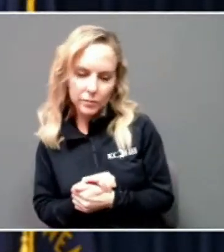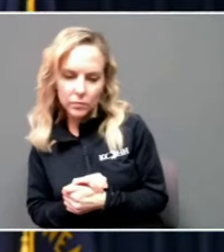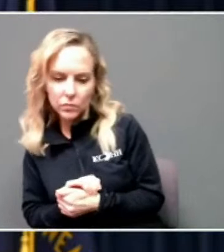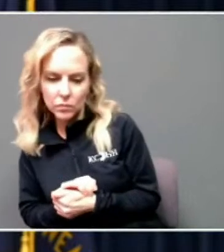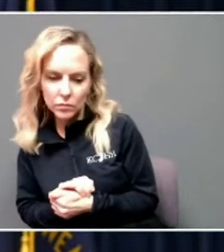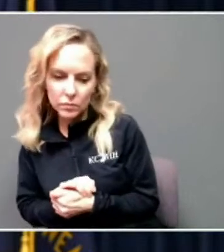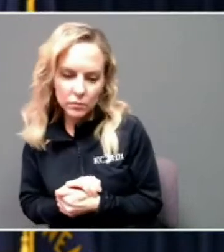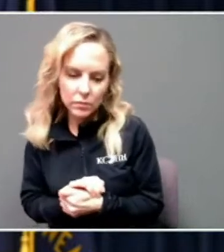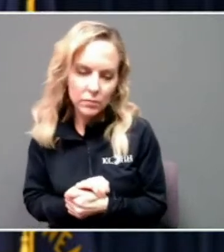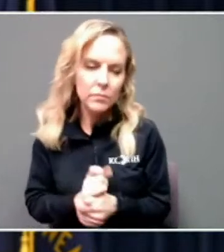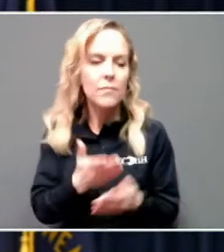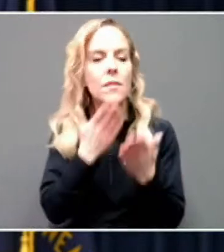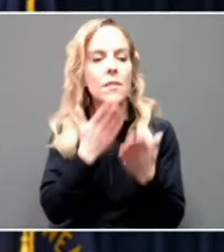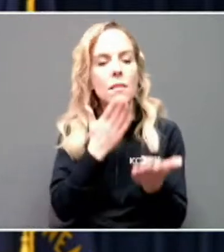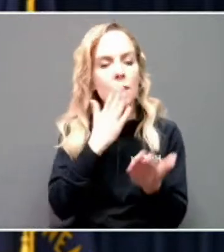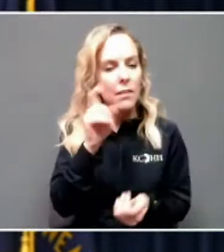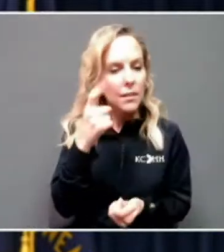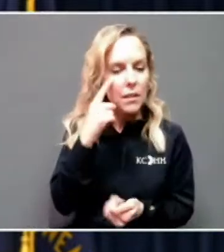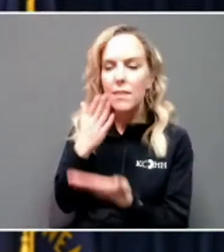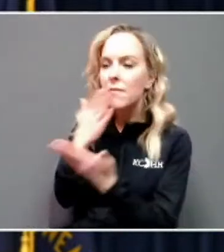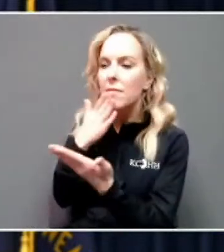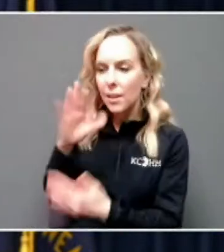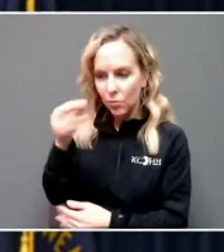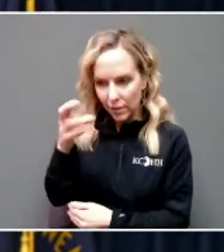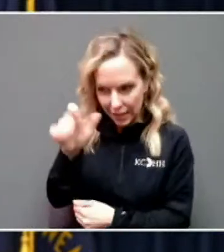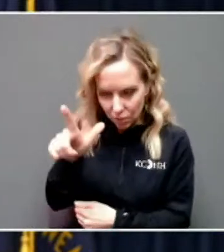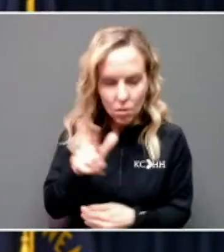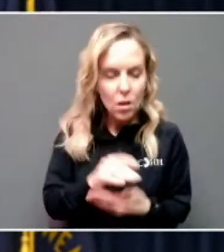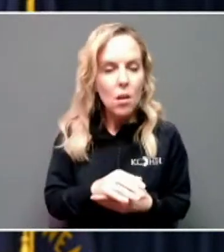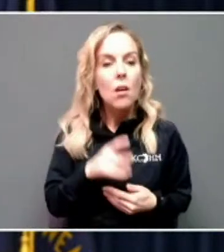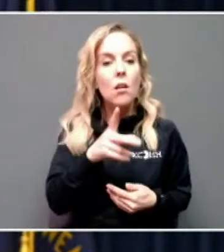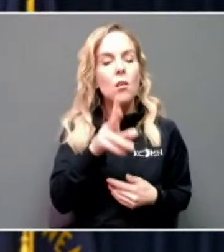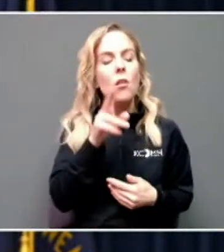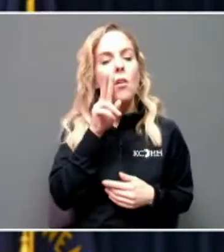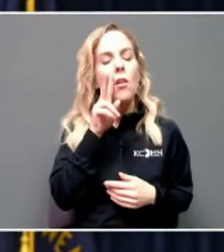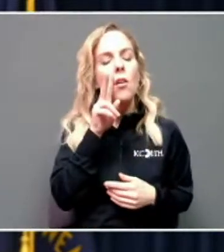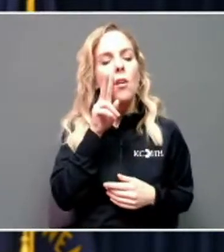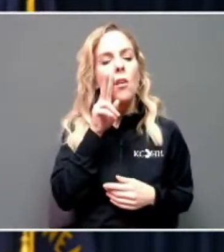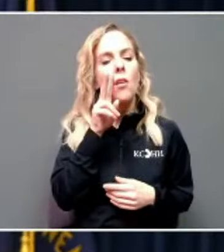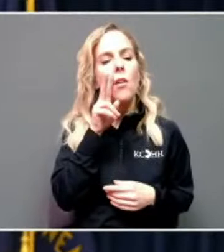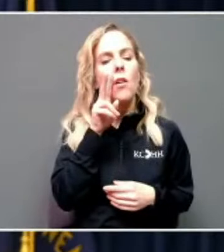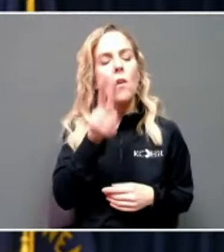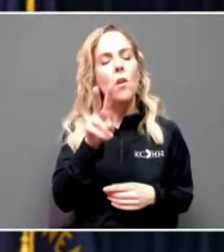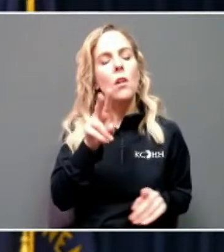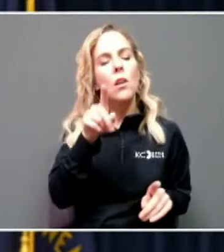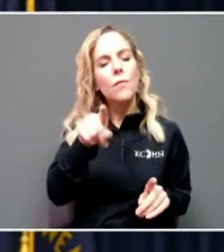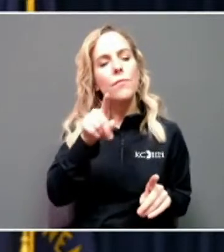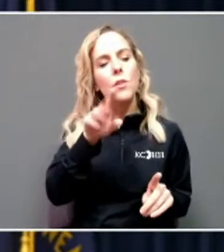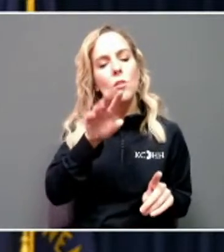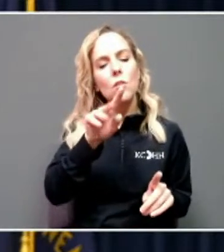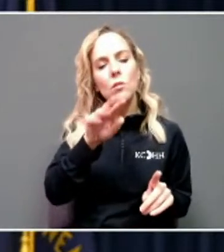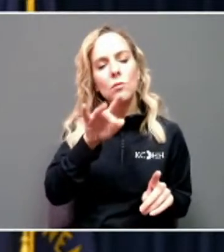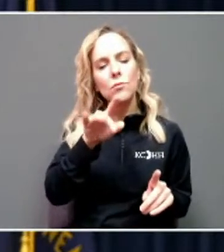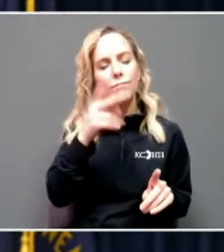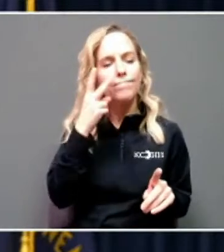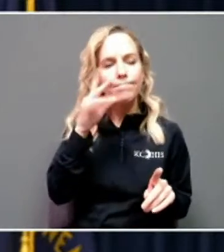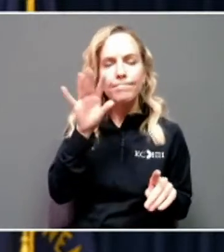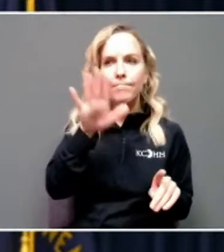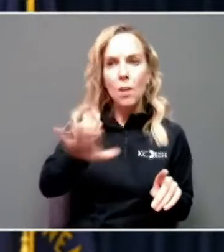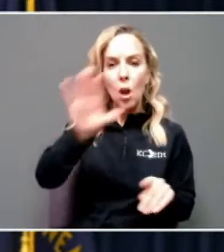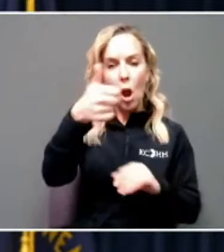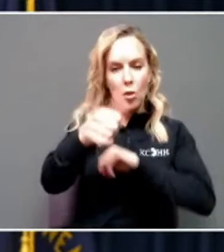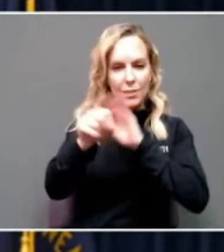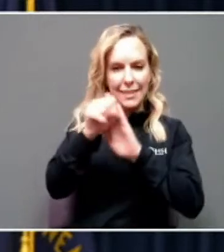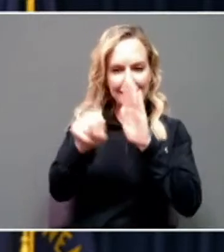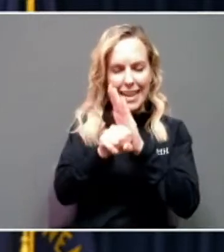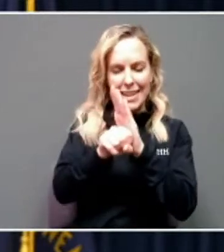Thank you, Governor. Thank you, Rachel. Governor, looking at the trends in other states who surged before us with Omicron, when do you anticipate that